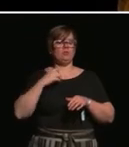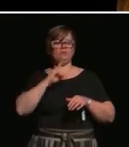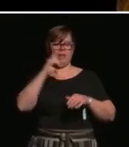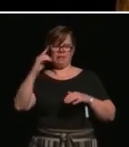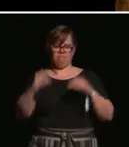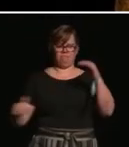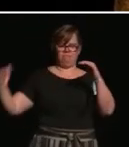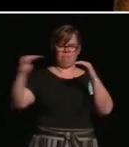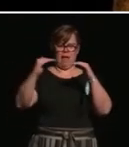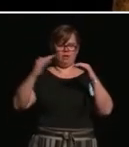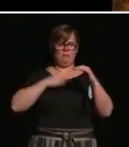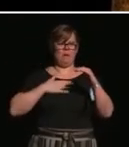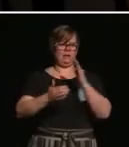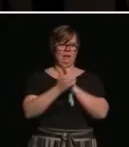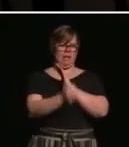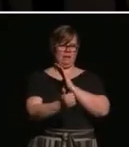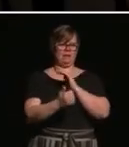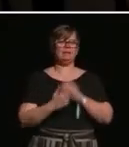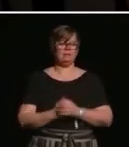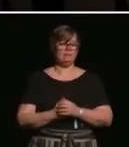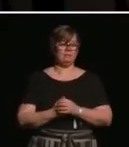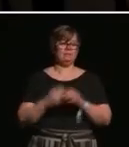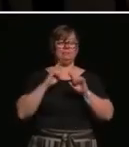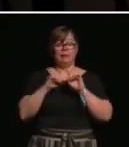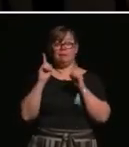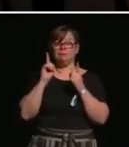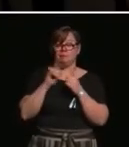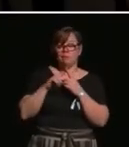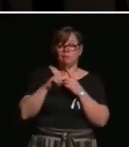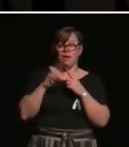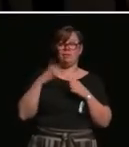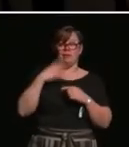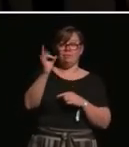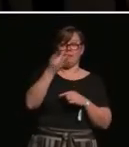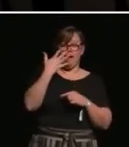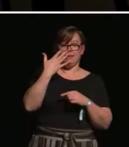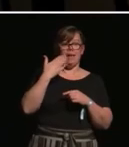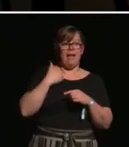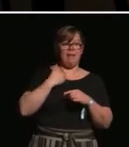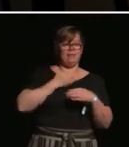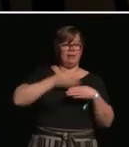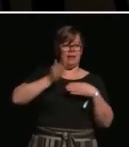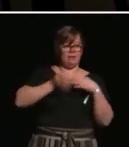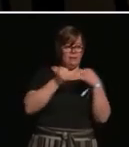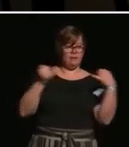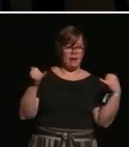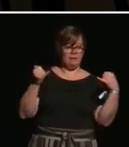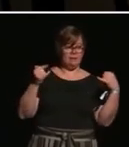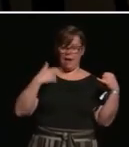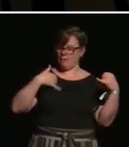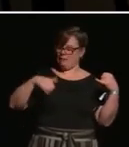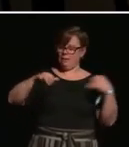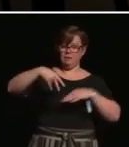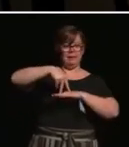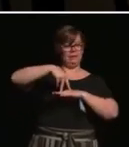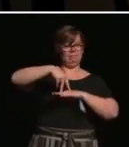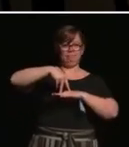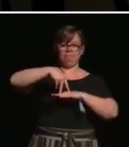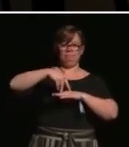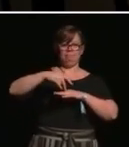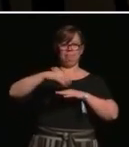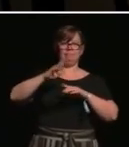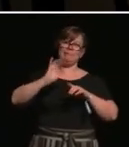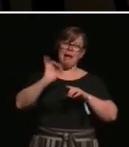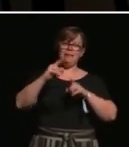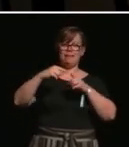born with," she said. "That is, until The Light at the End of the Line. I'm Still Standing is like the